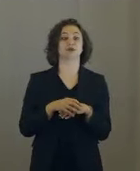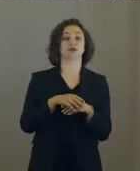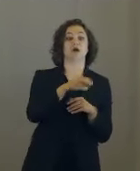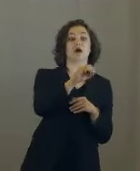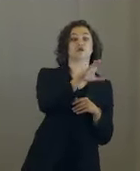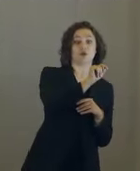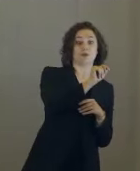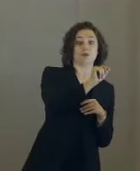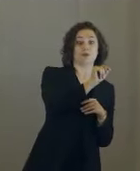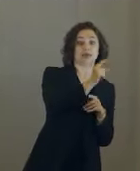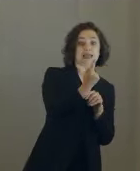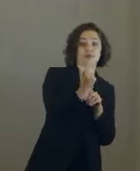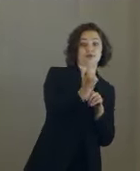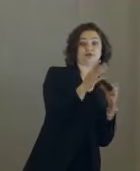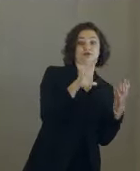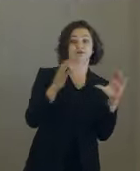year, we received